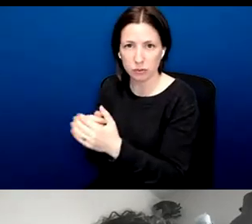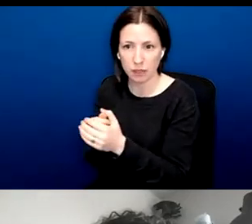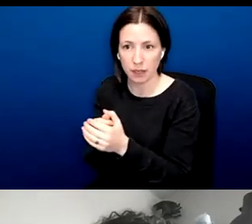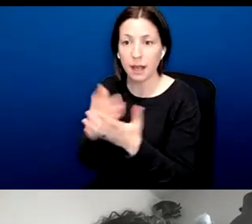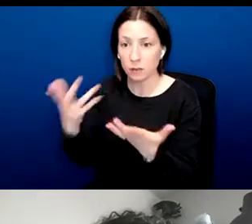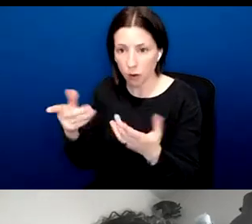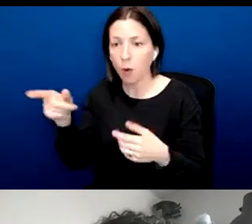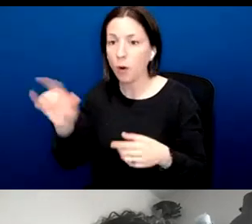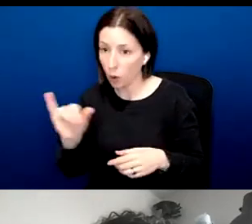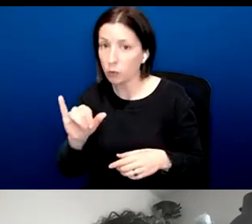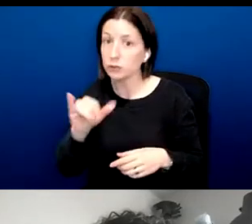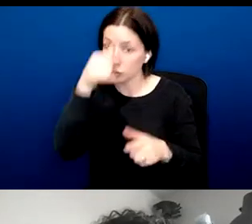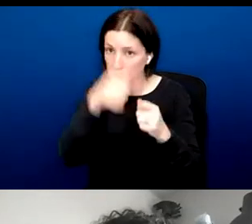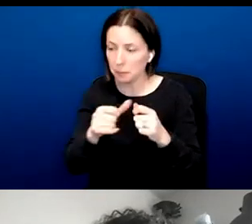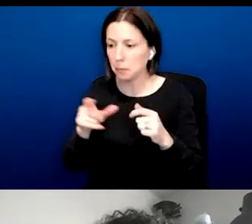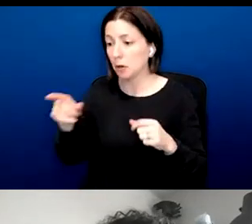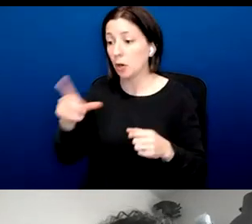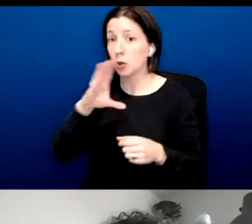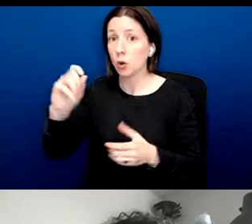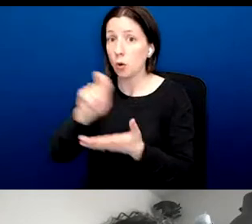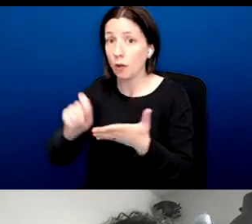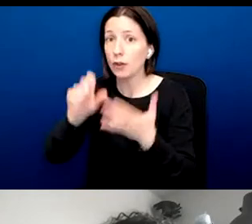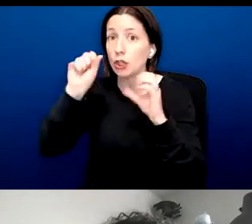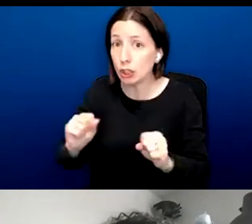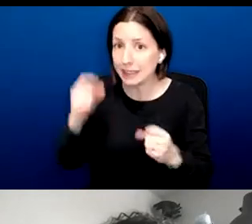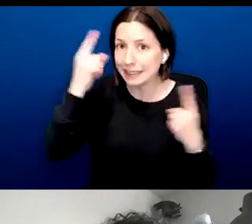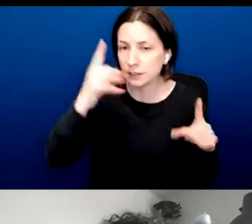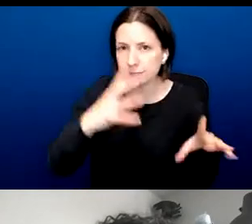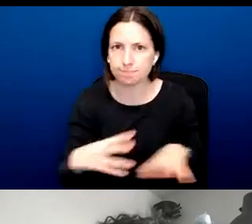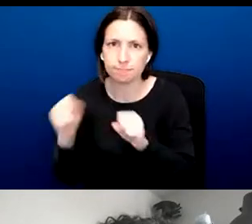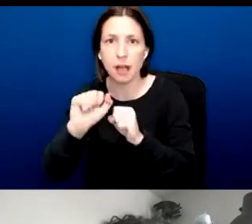considered appropriation. So. Thank you. That was such a